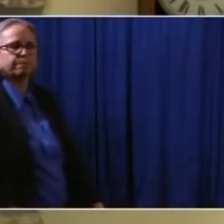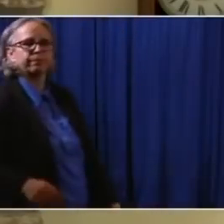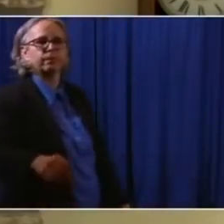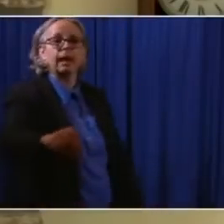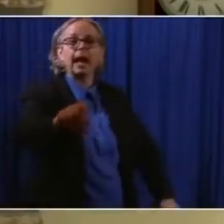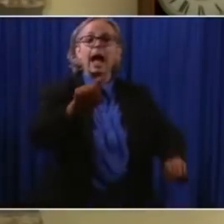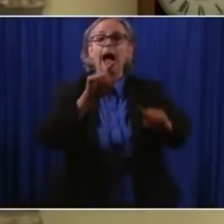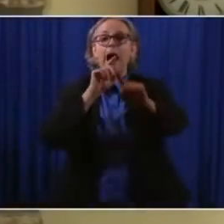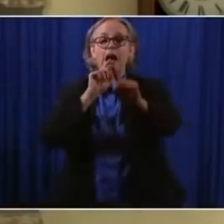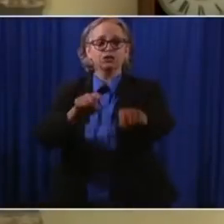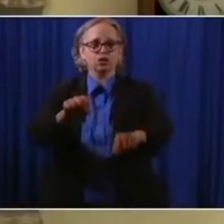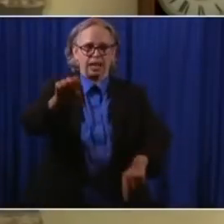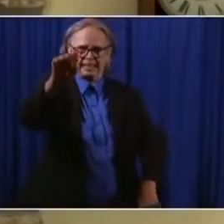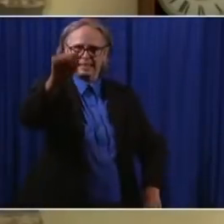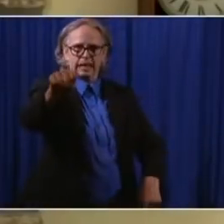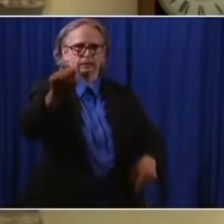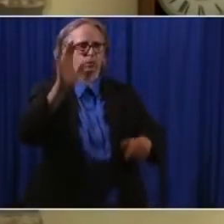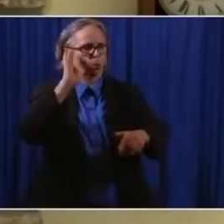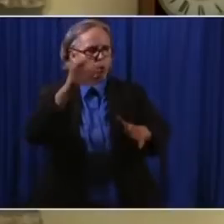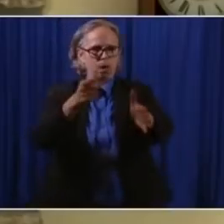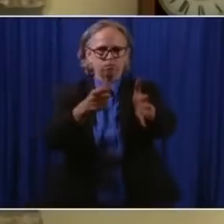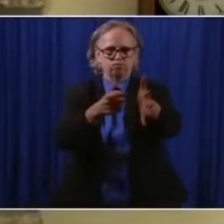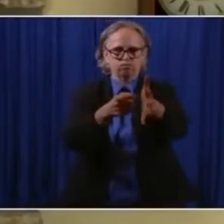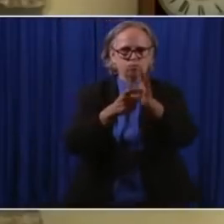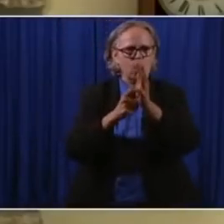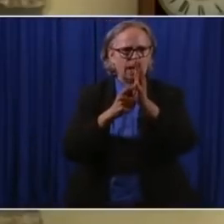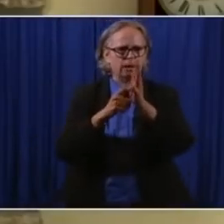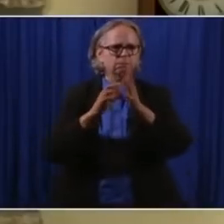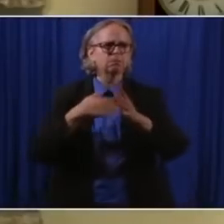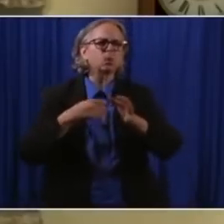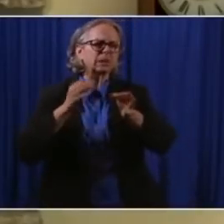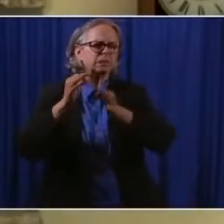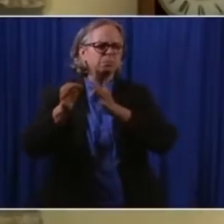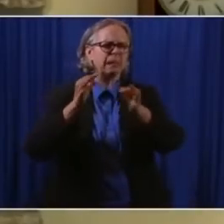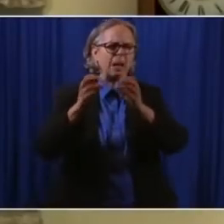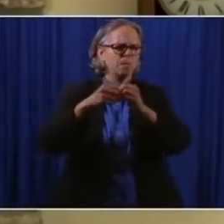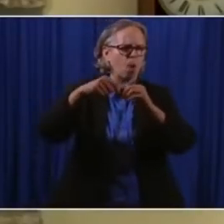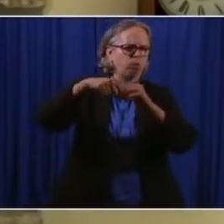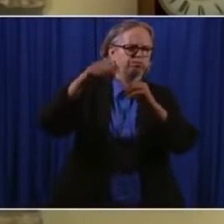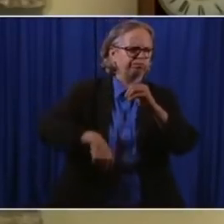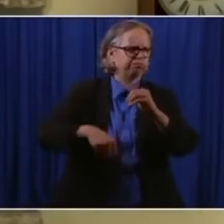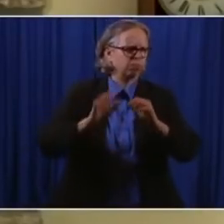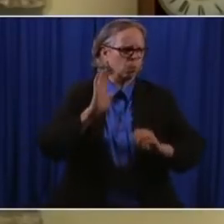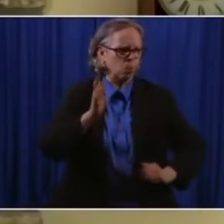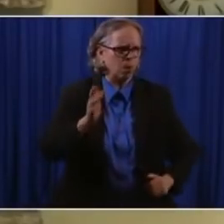We will outline that in the future. We